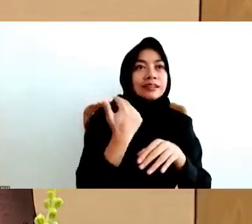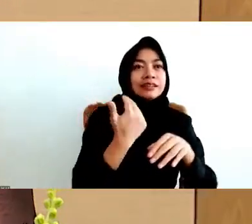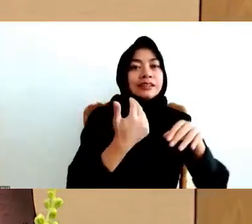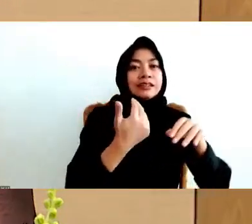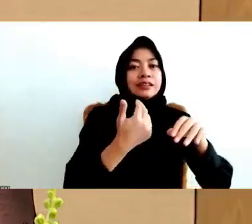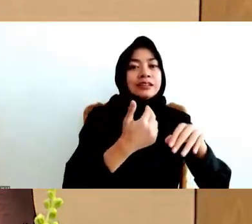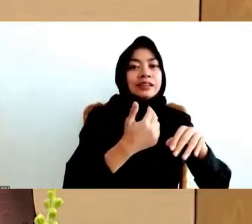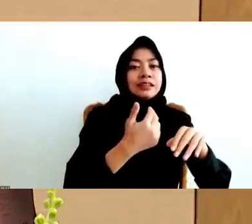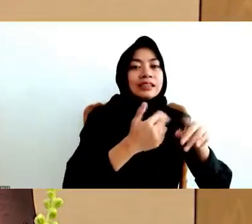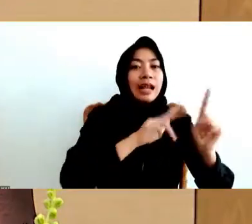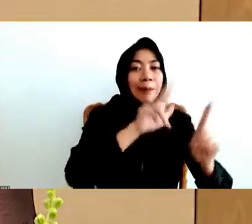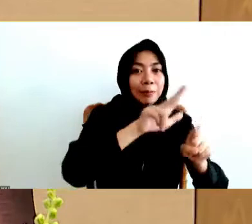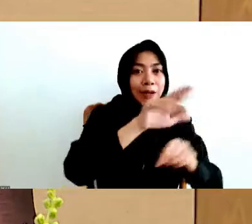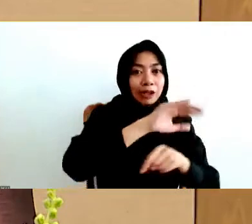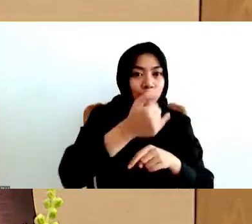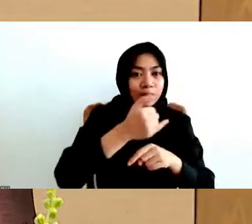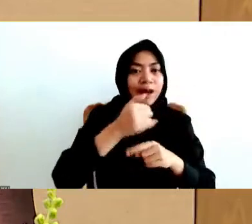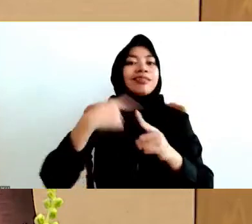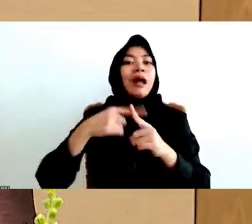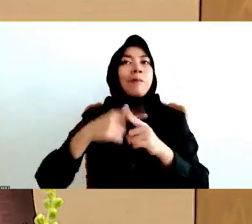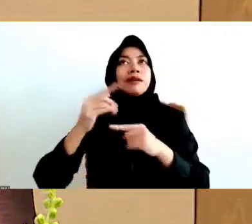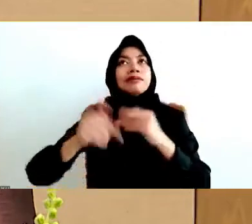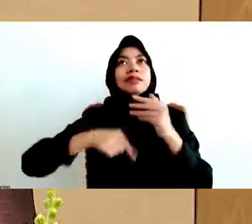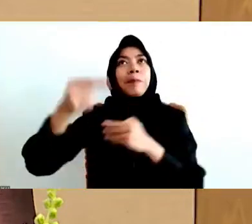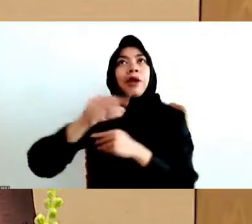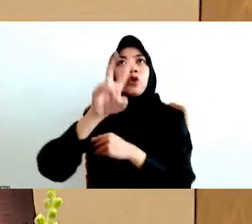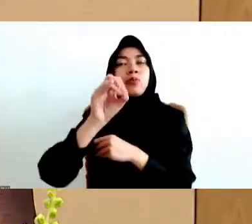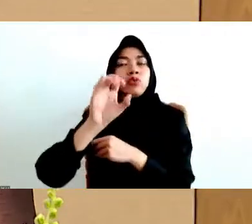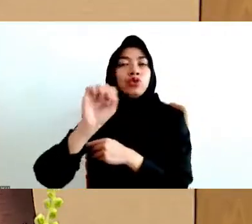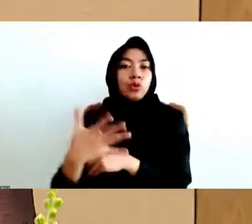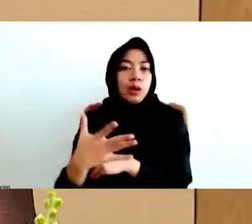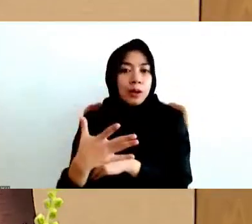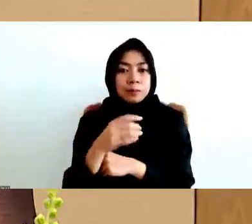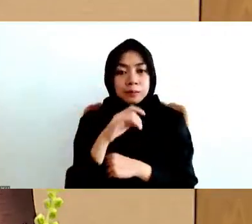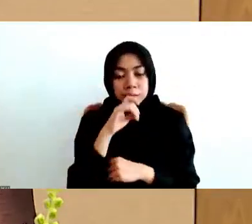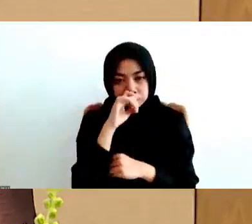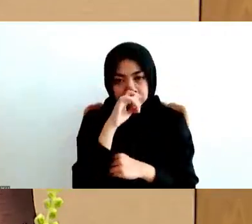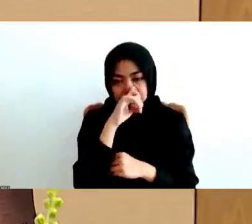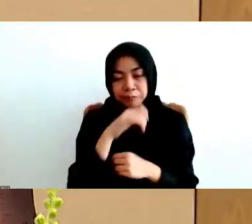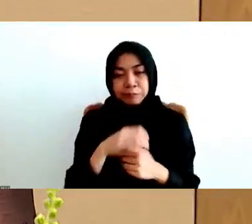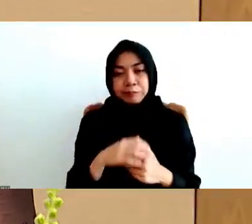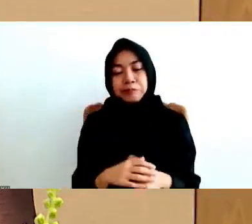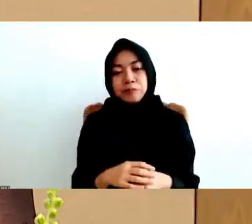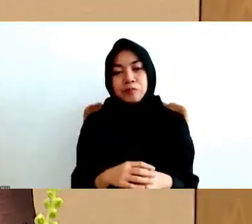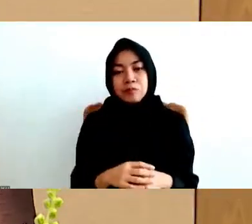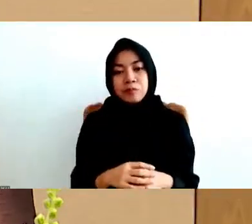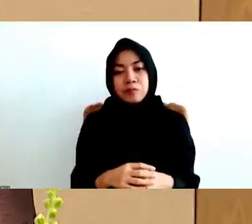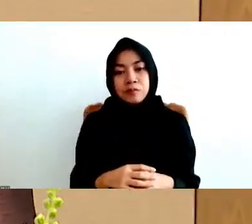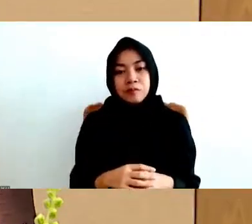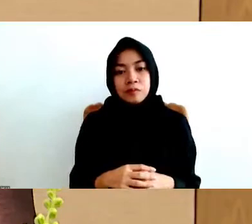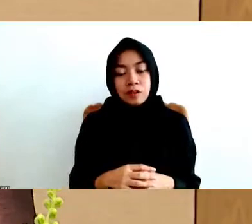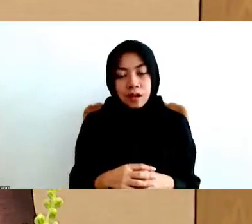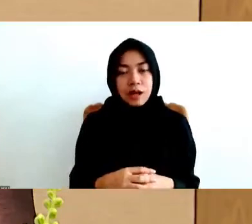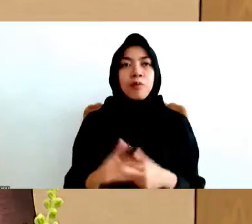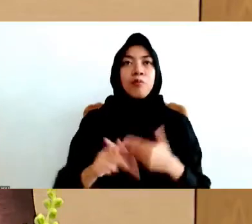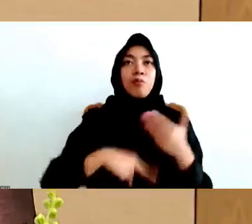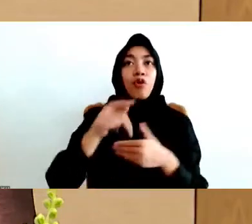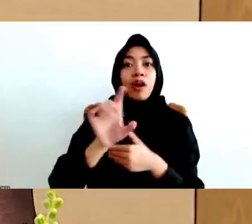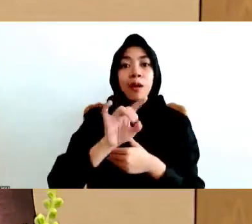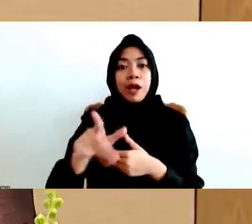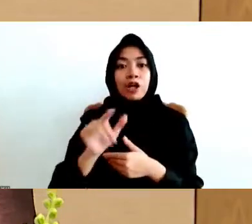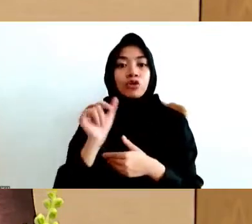Also, another available program that government used to protect the poor is the PKH. There's like